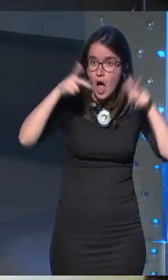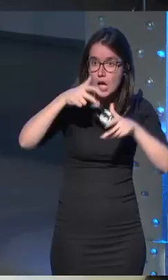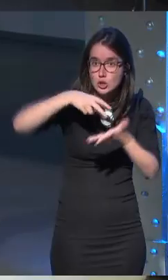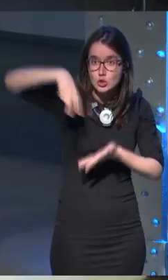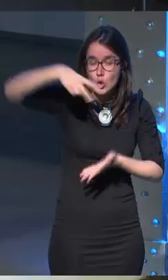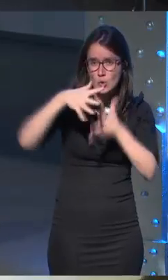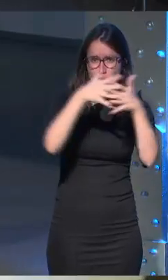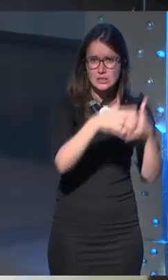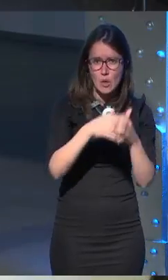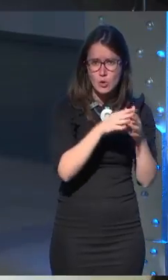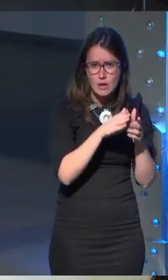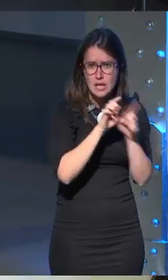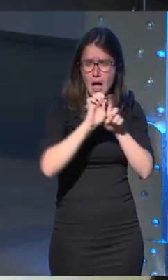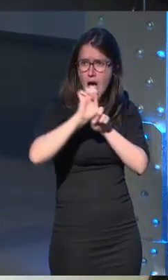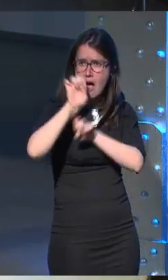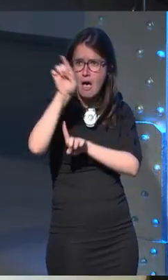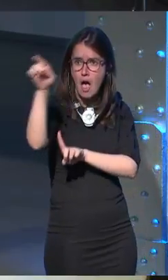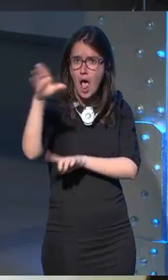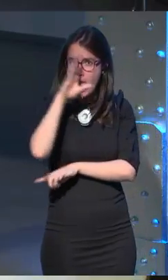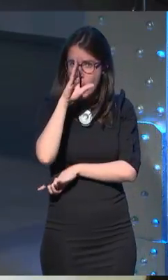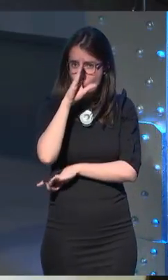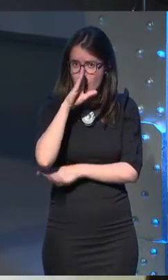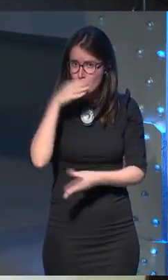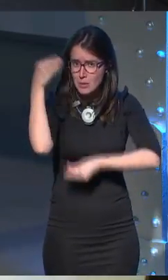take an U.S. astronaut to the moon.